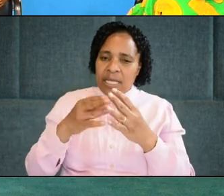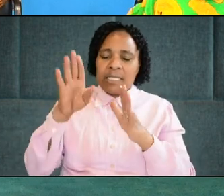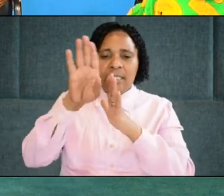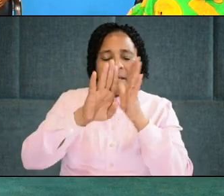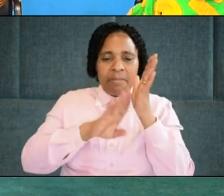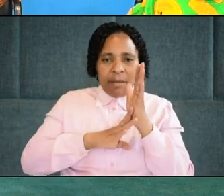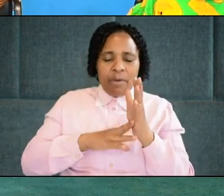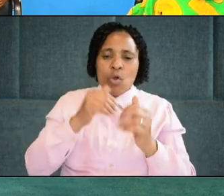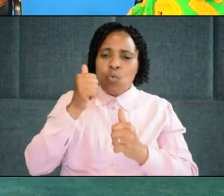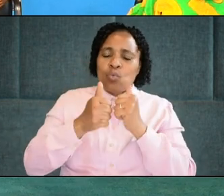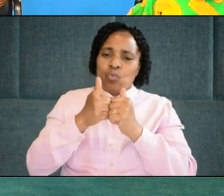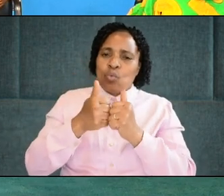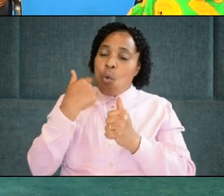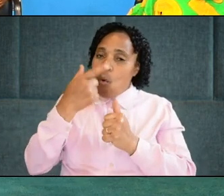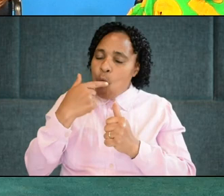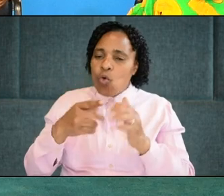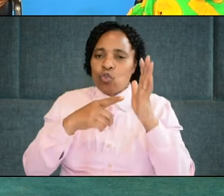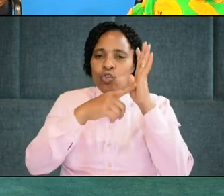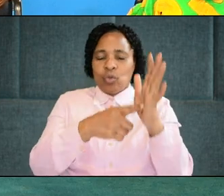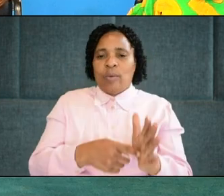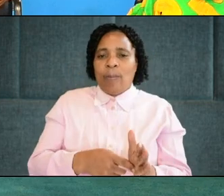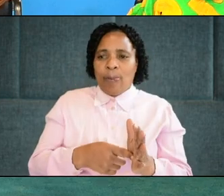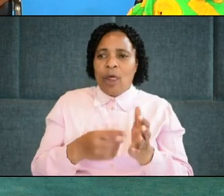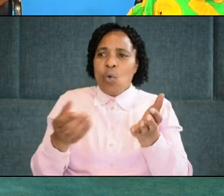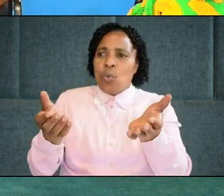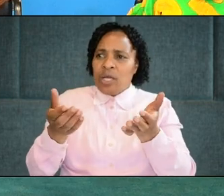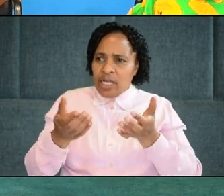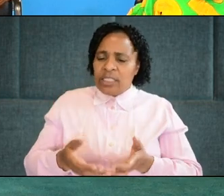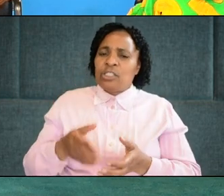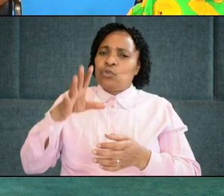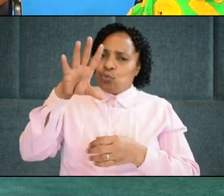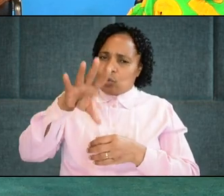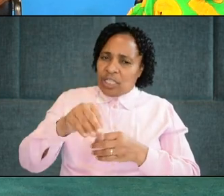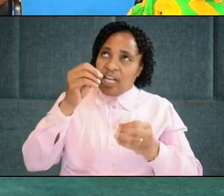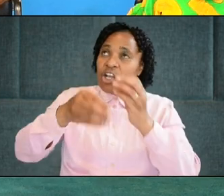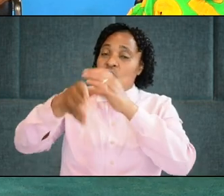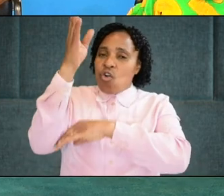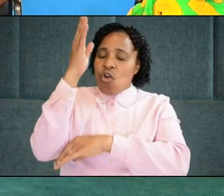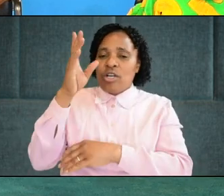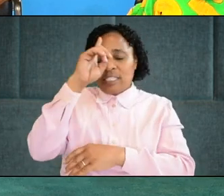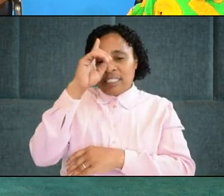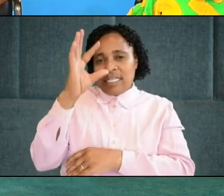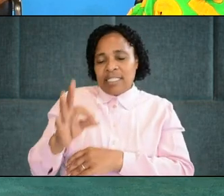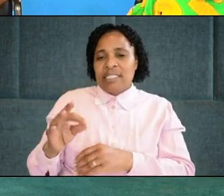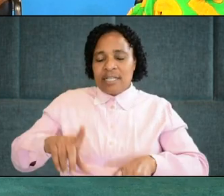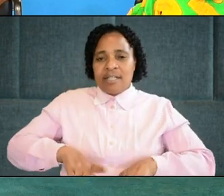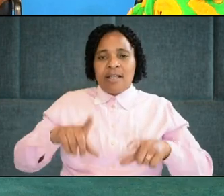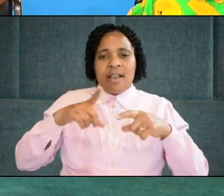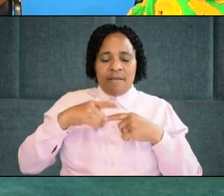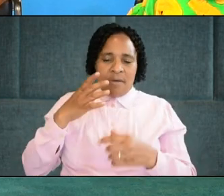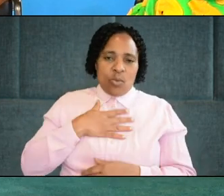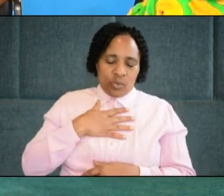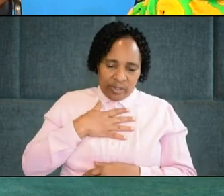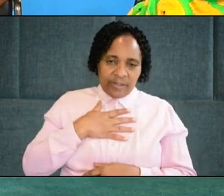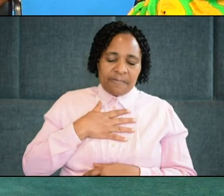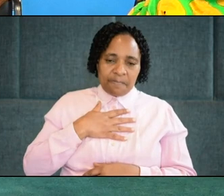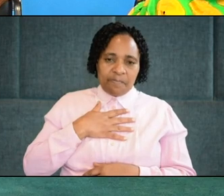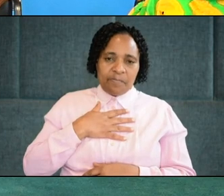that show that. So we need to take God seriously in our life. Yeah.